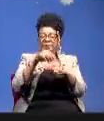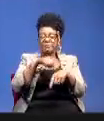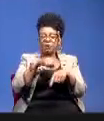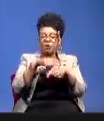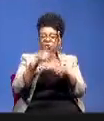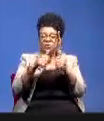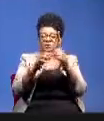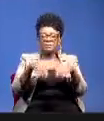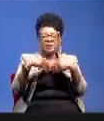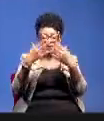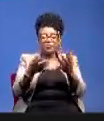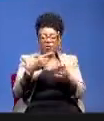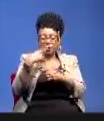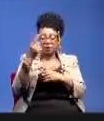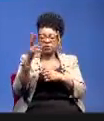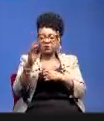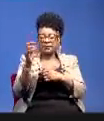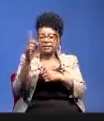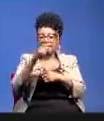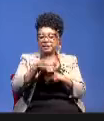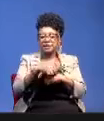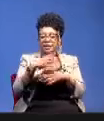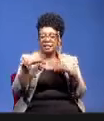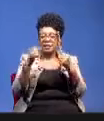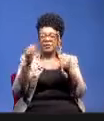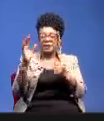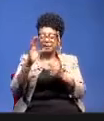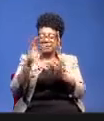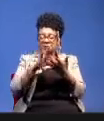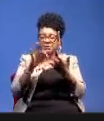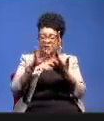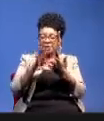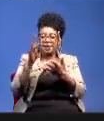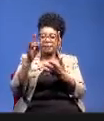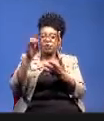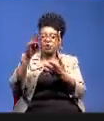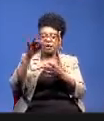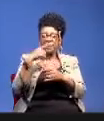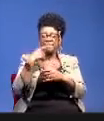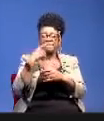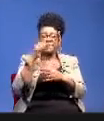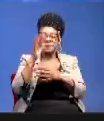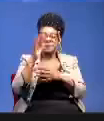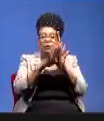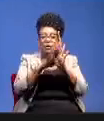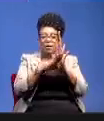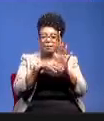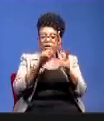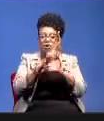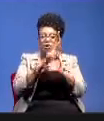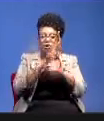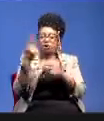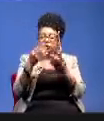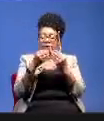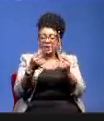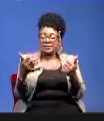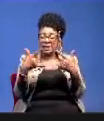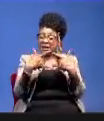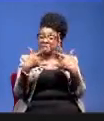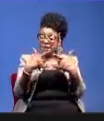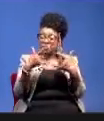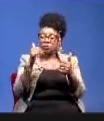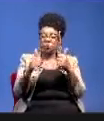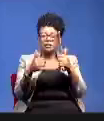they had been given, the 120 days. Health Cabinet Secretary Dr. Deborah Barasa says the new program seeks not only address gaps